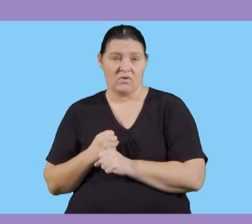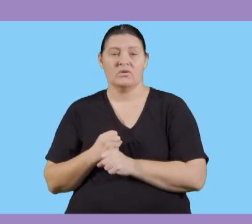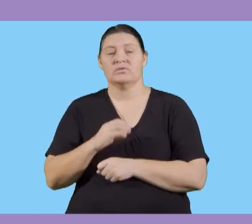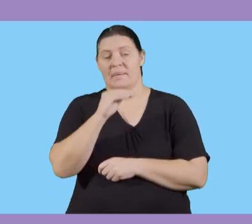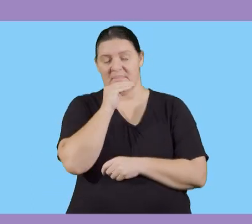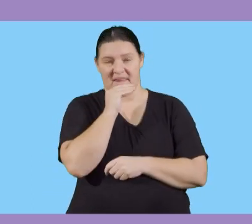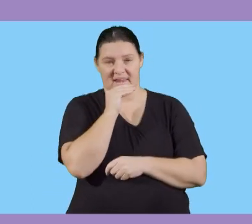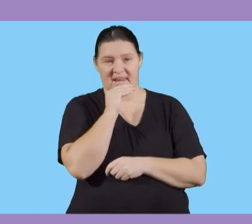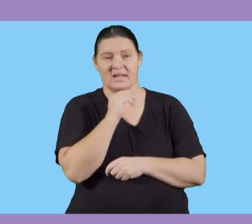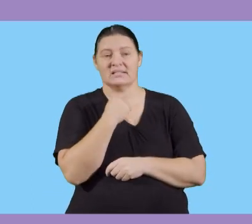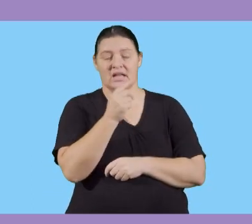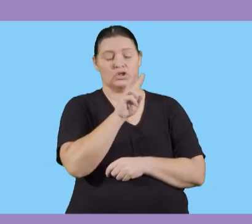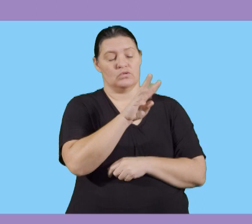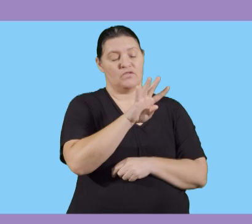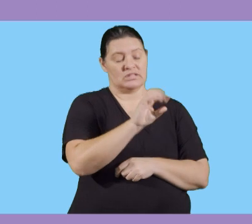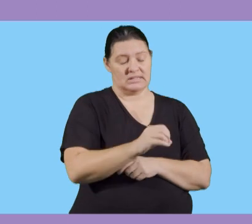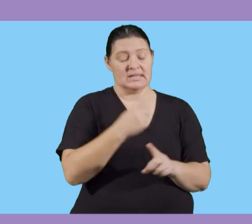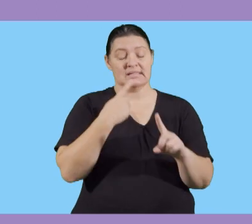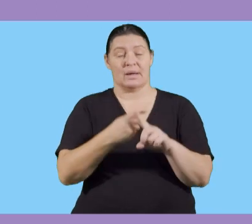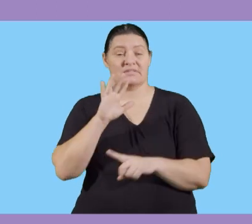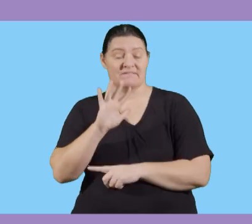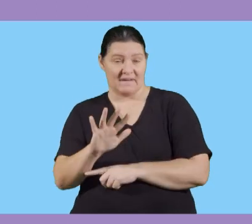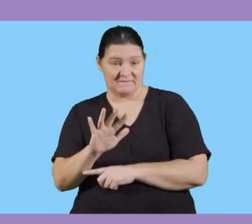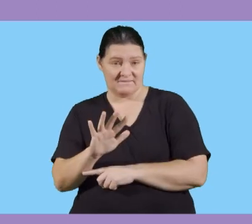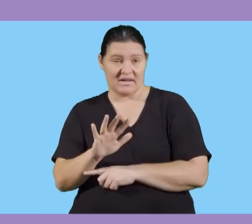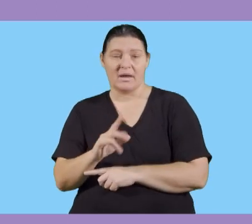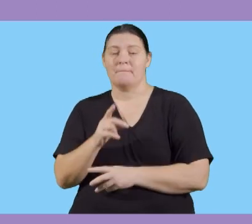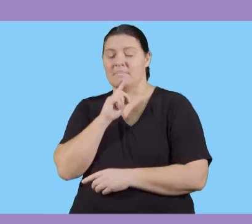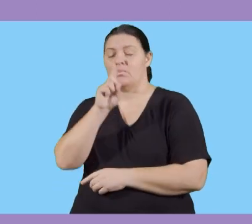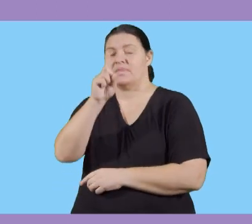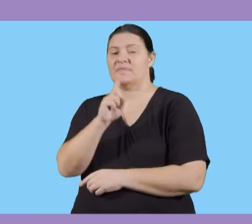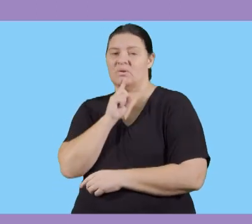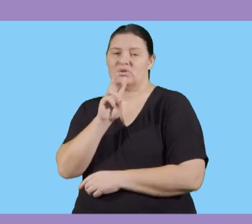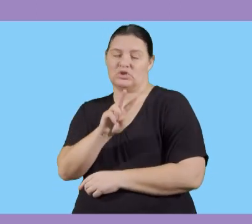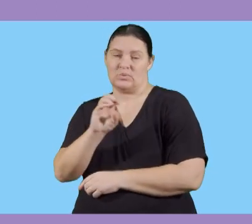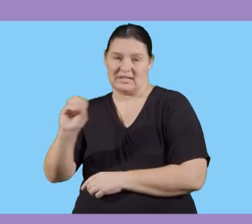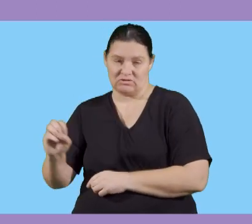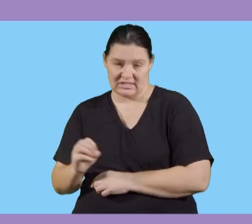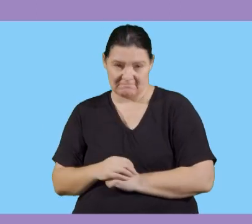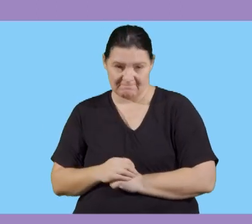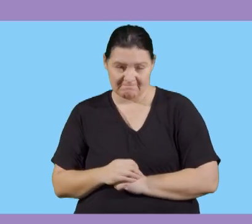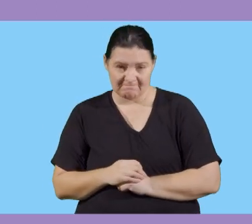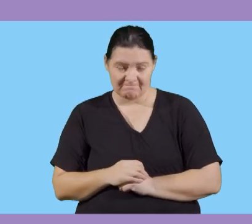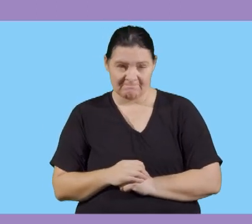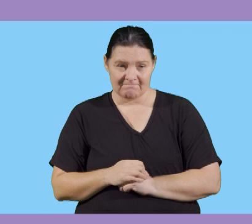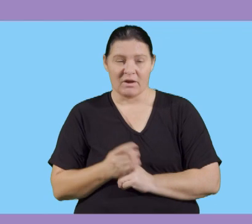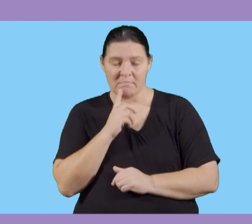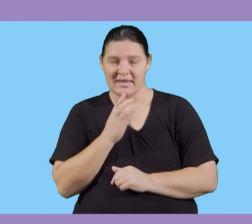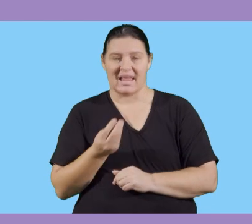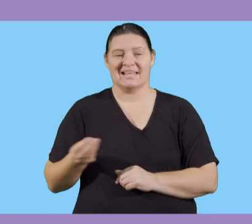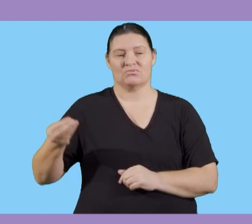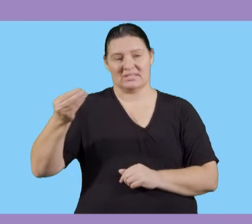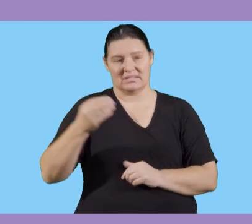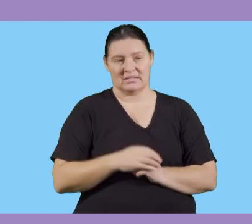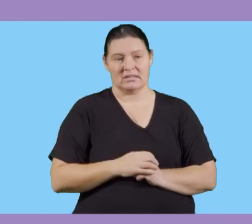we will say 240 multiplied by 5, which gives us 1,200 rands as an interest.